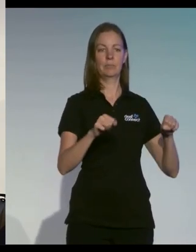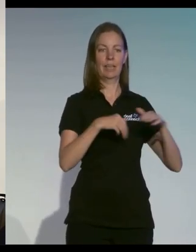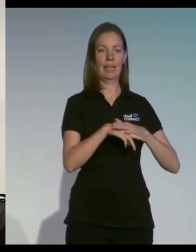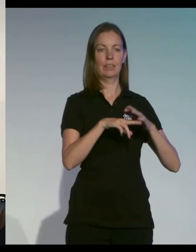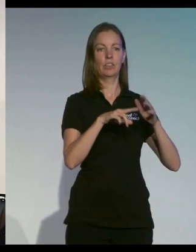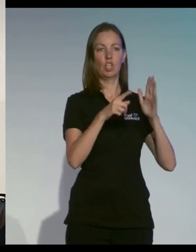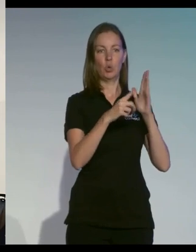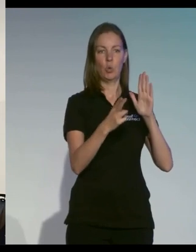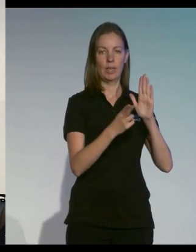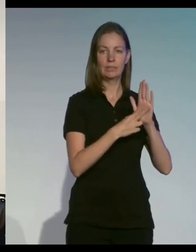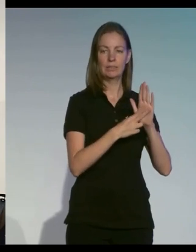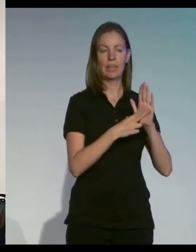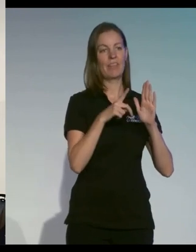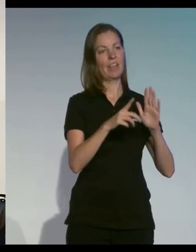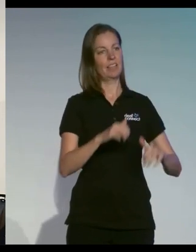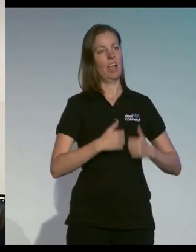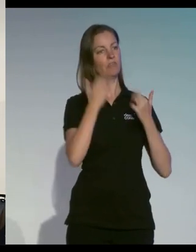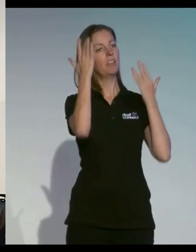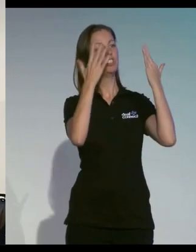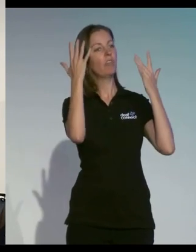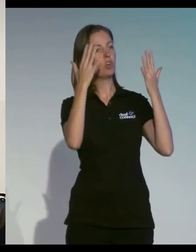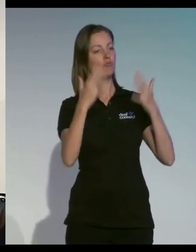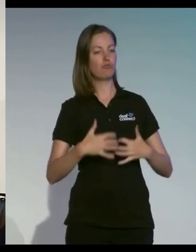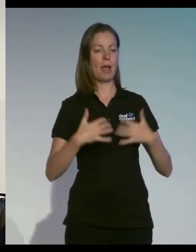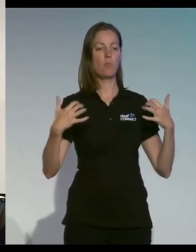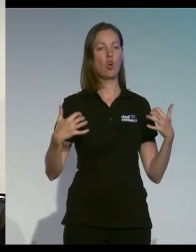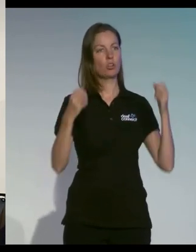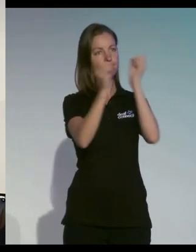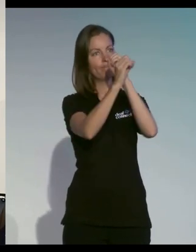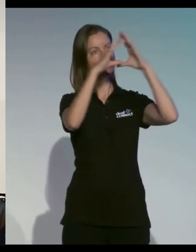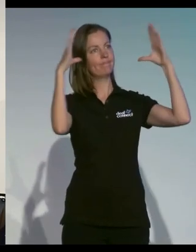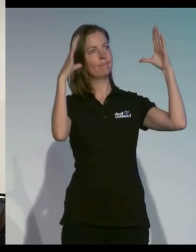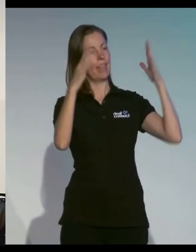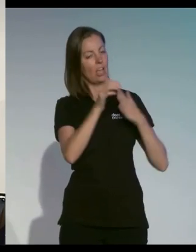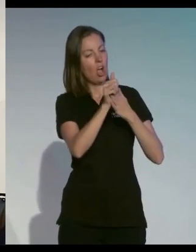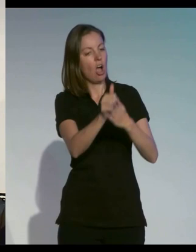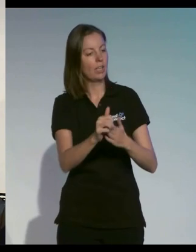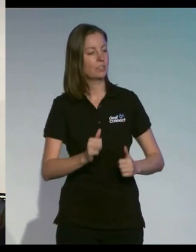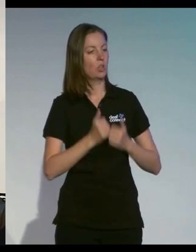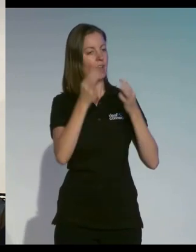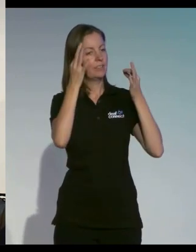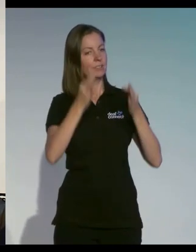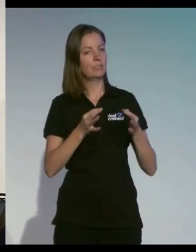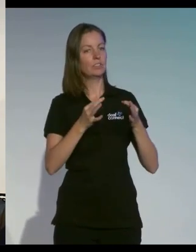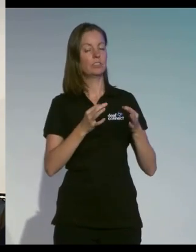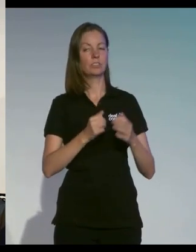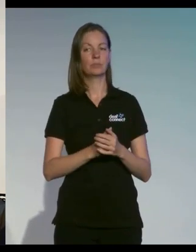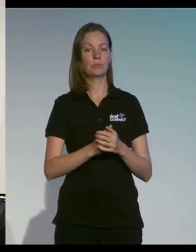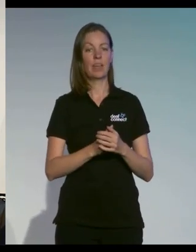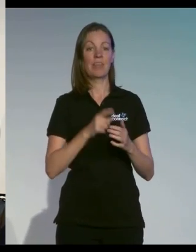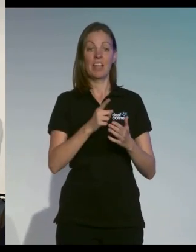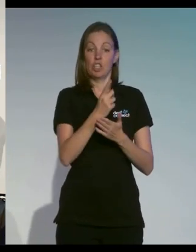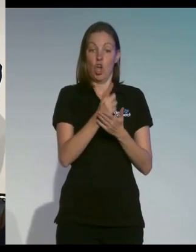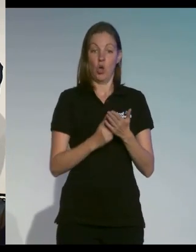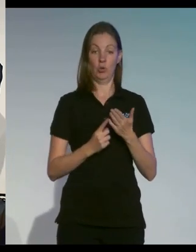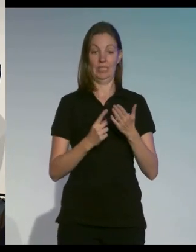the philosophical framework that guides all of our discussions this week. But this is, I think, the only session in the conference on the law